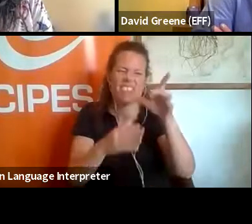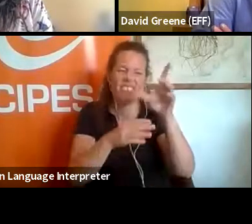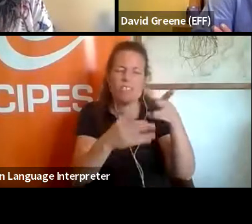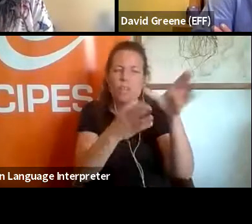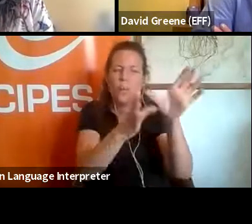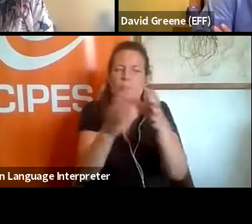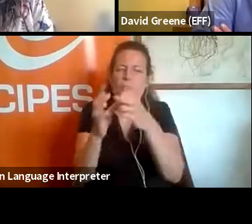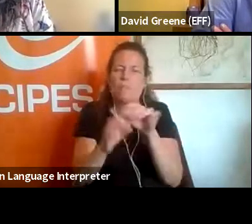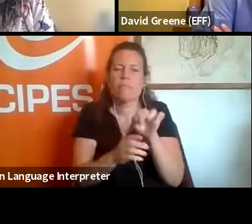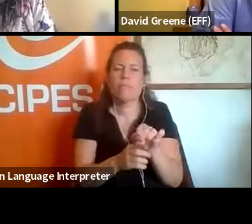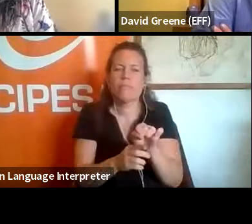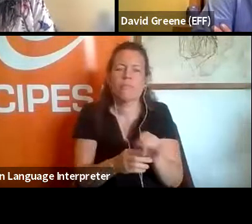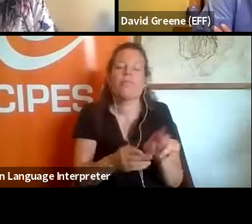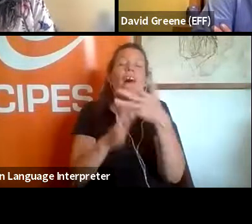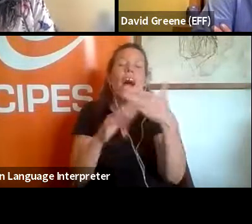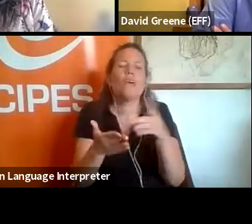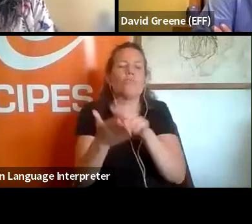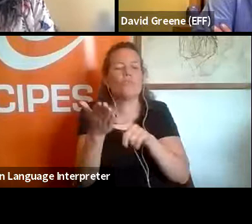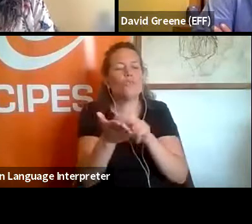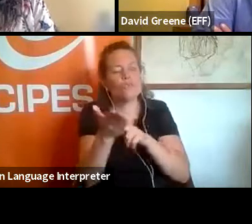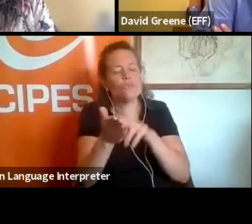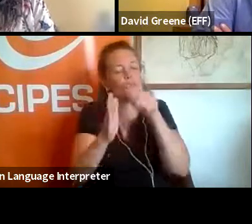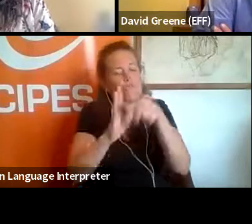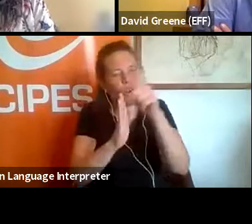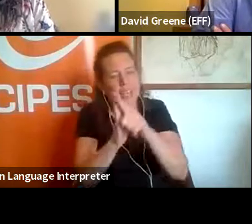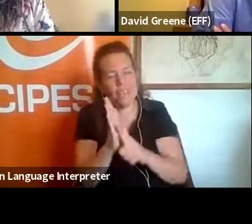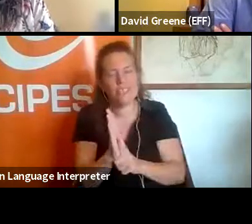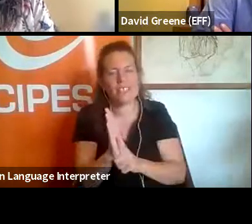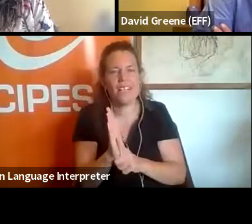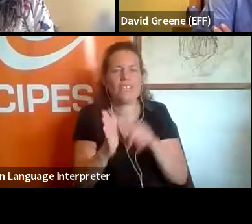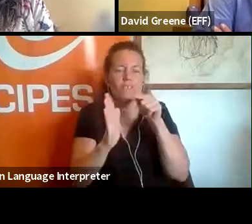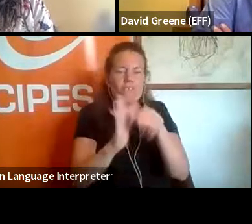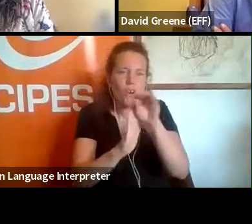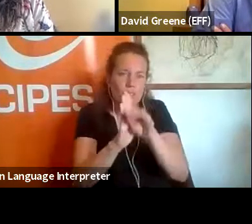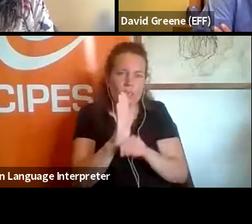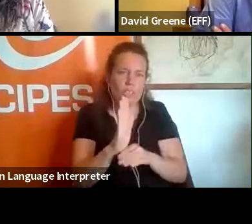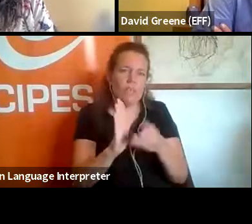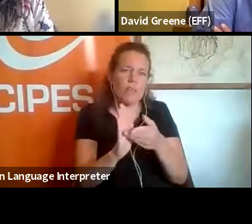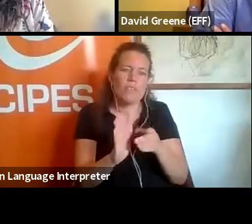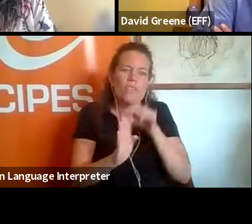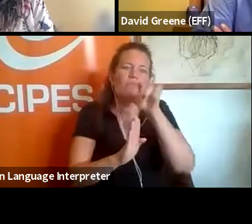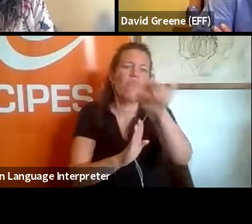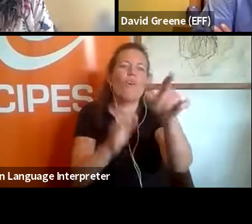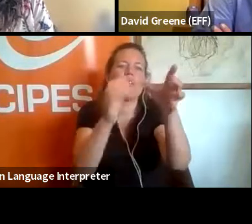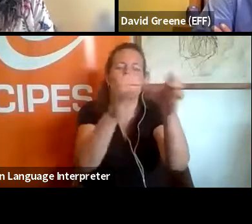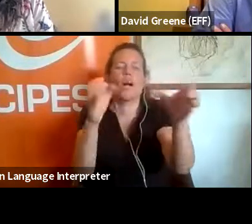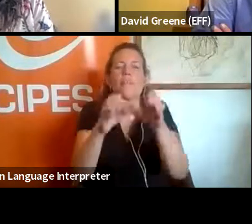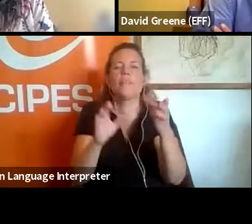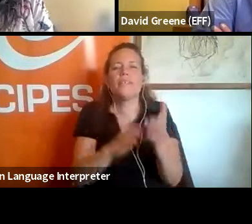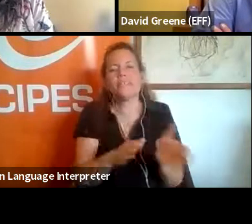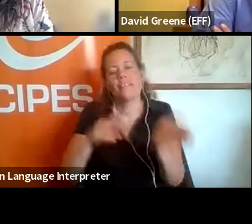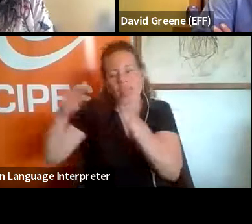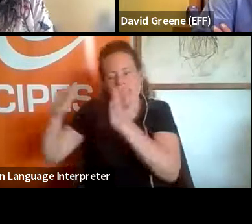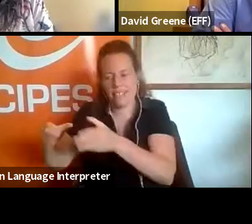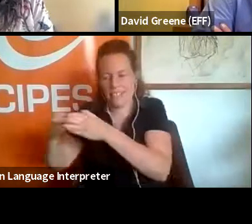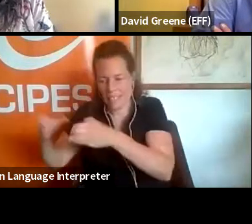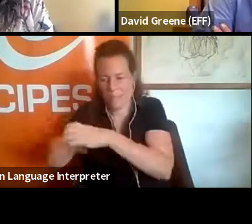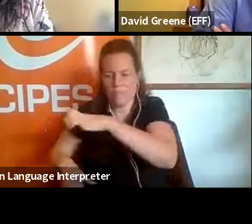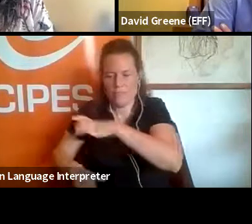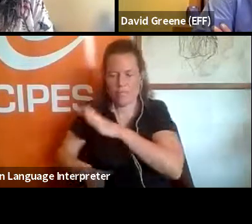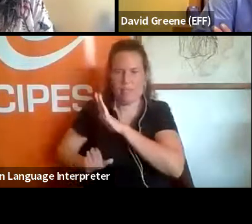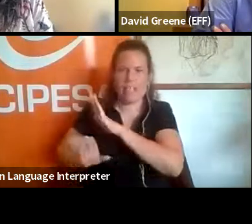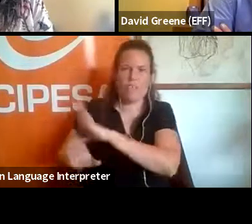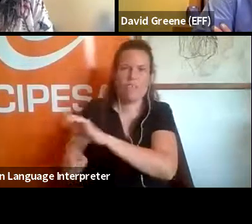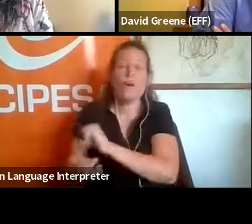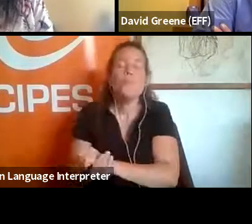drafting legislations or policy documents for the companies. And last group is the companies, and